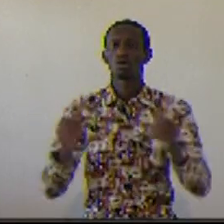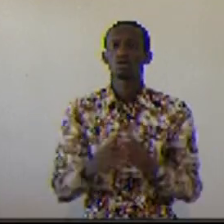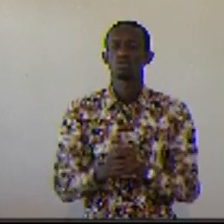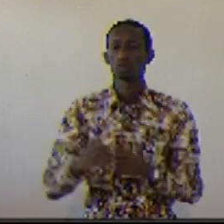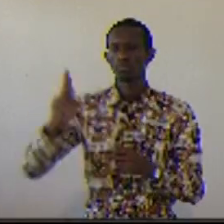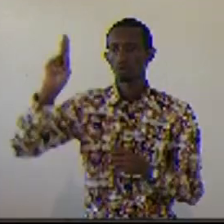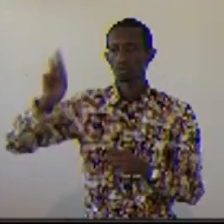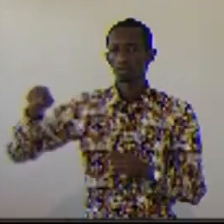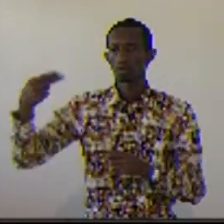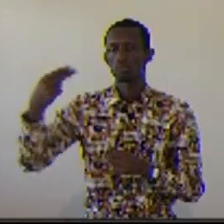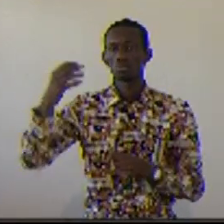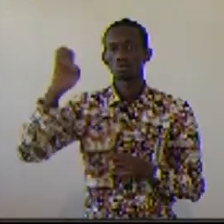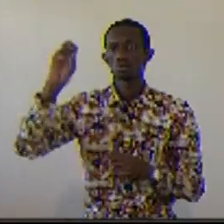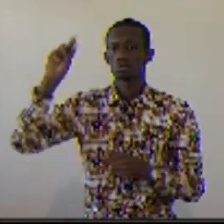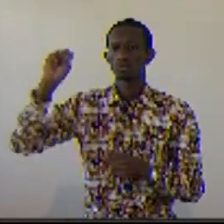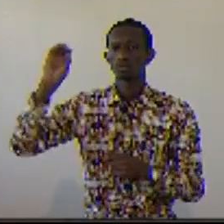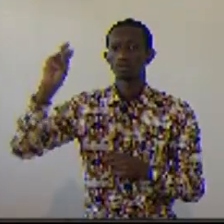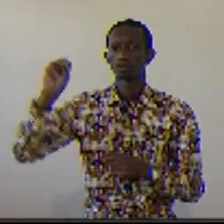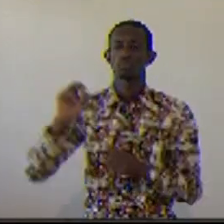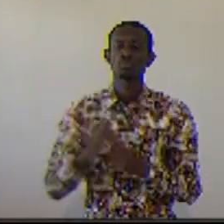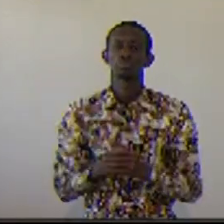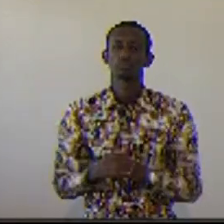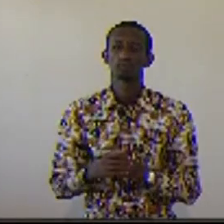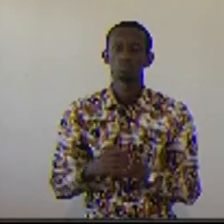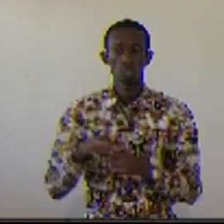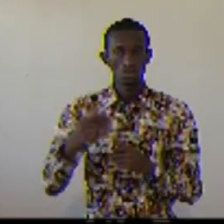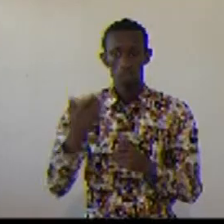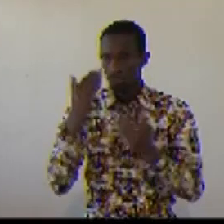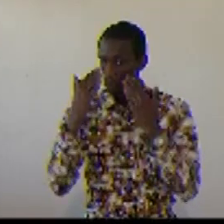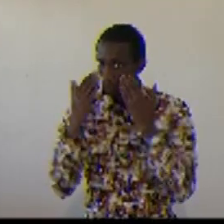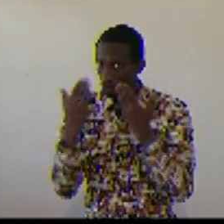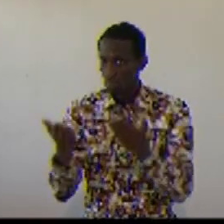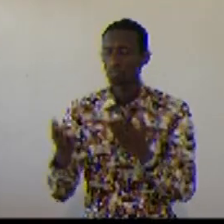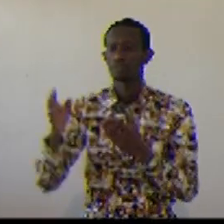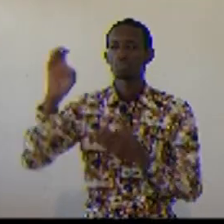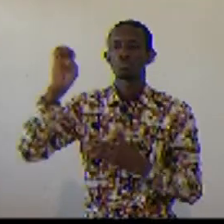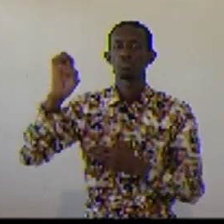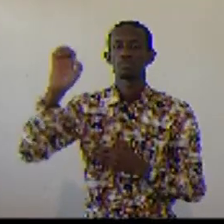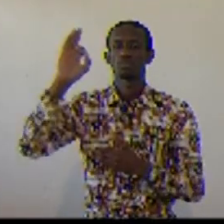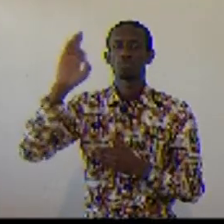see the effect of substituents on the acidity of the phenol.